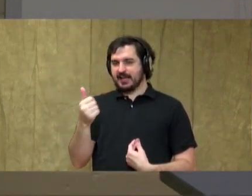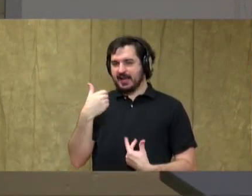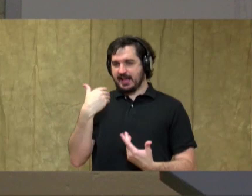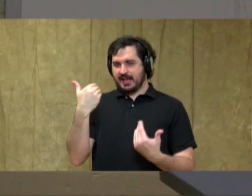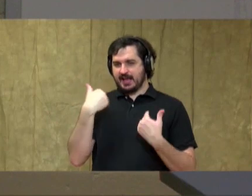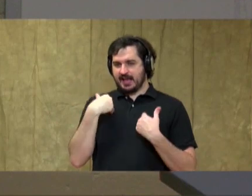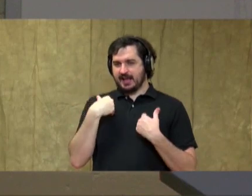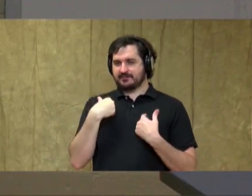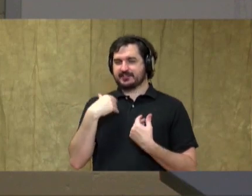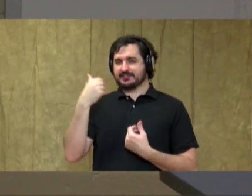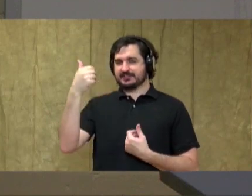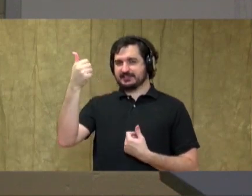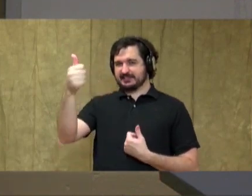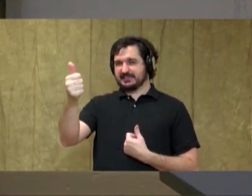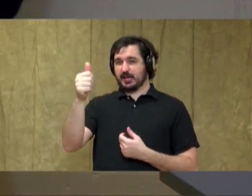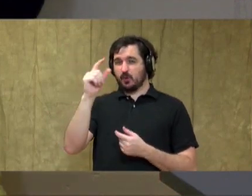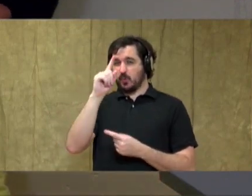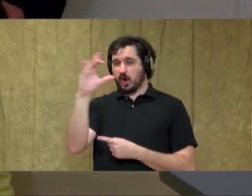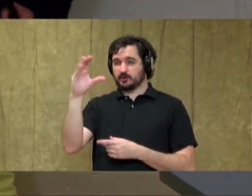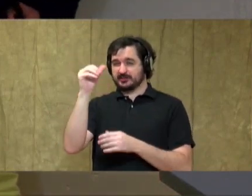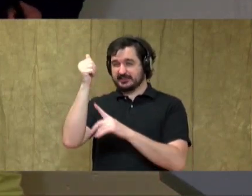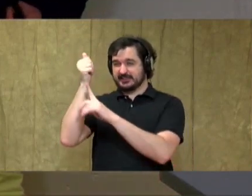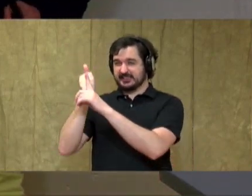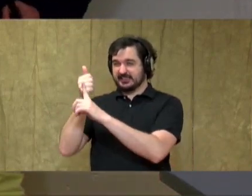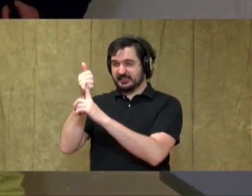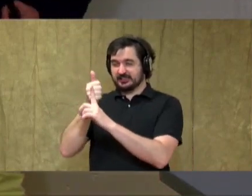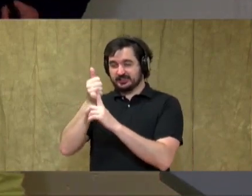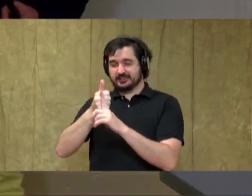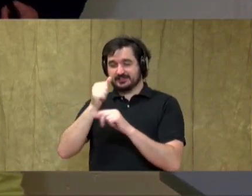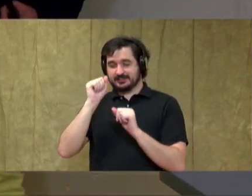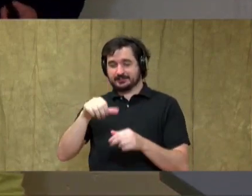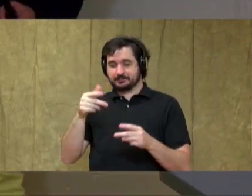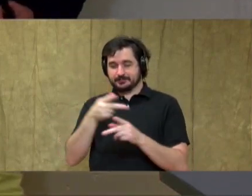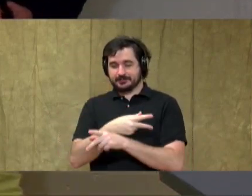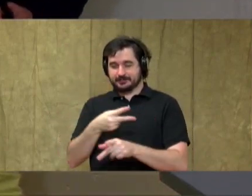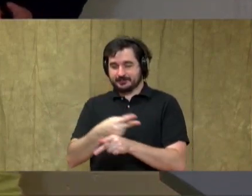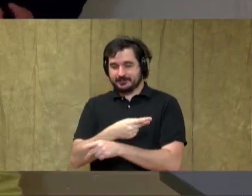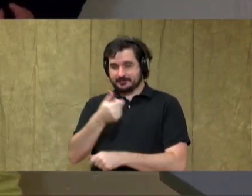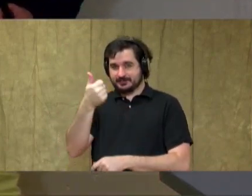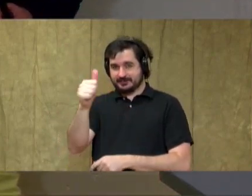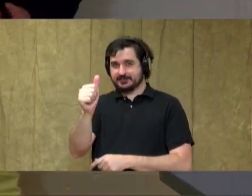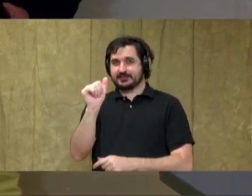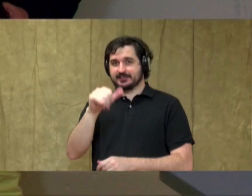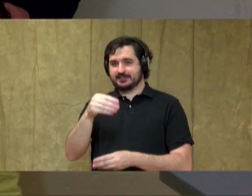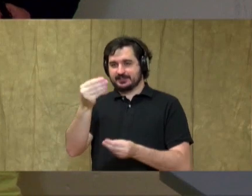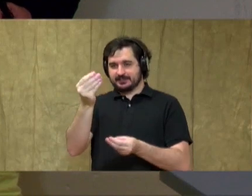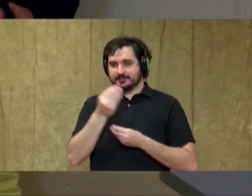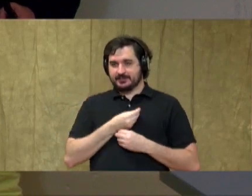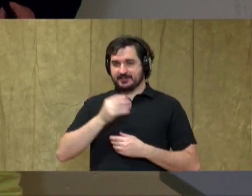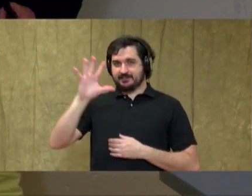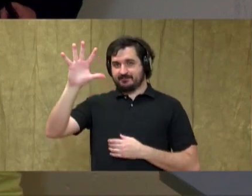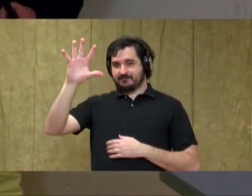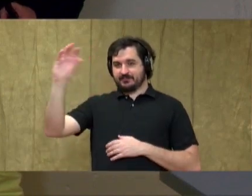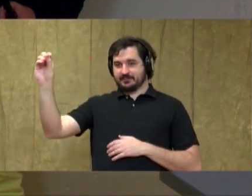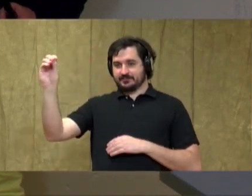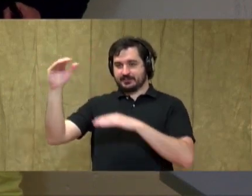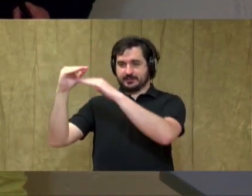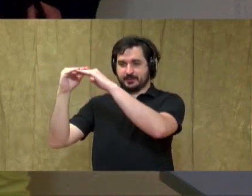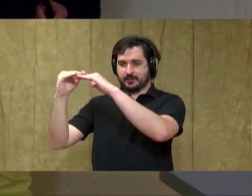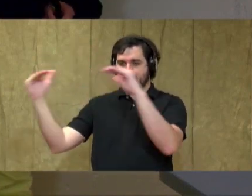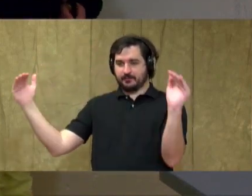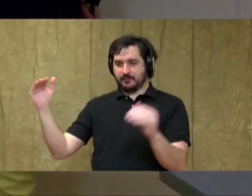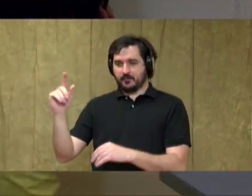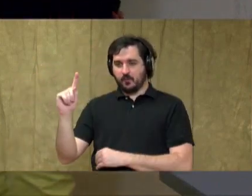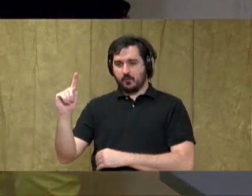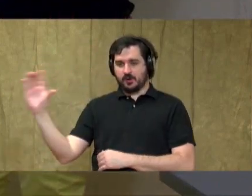have 10 hundredths in each of those, so I can multiply by 10 and get 50 and